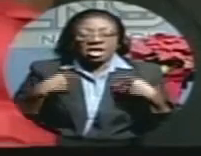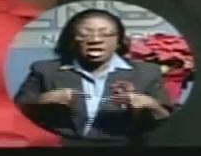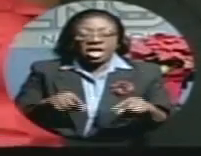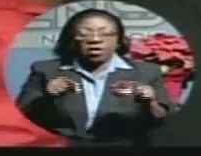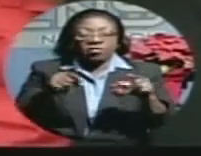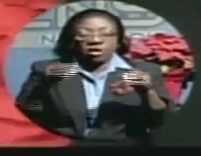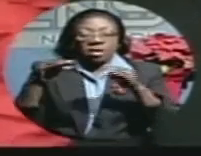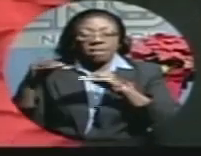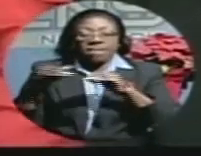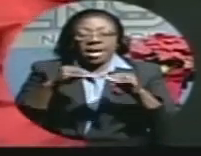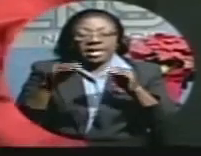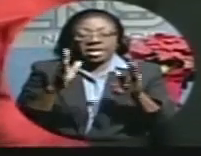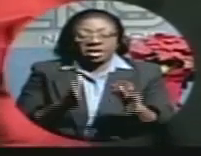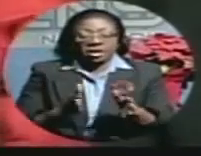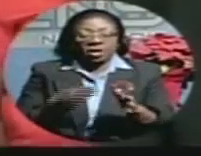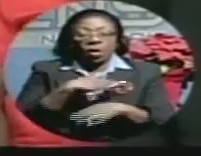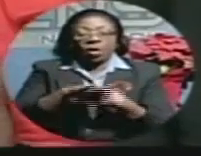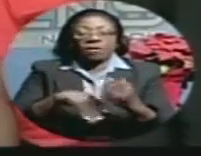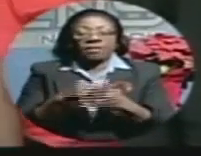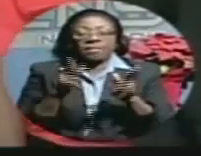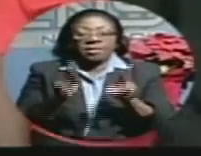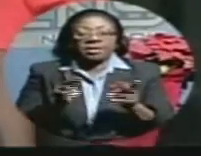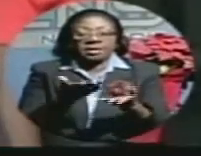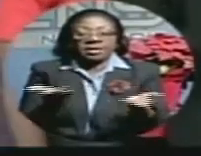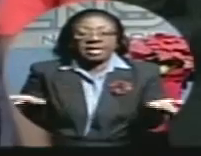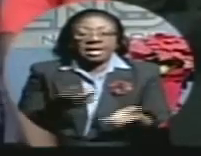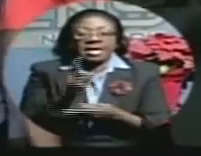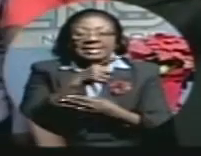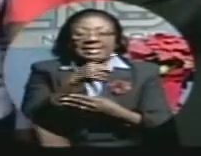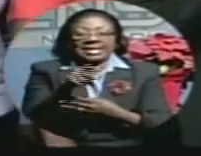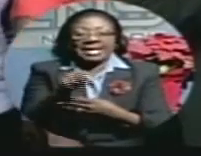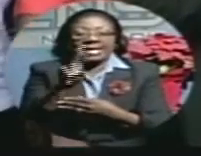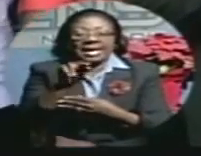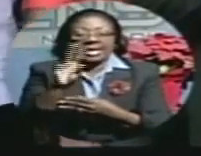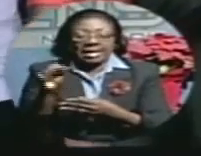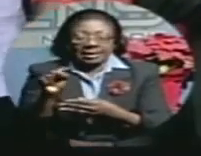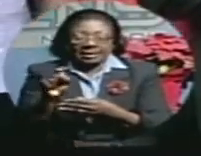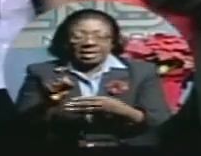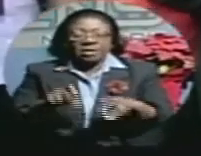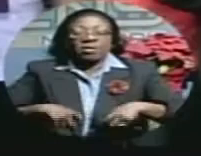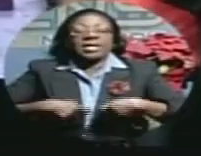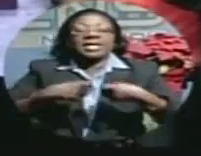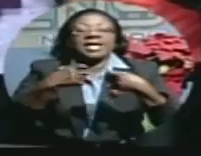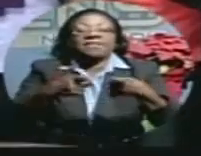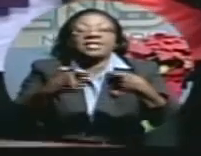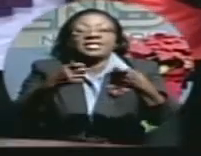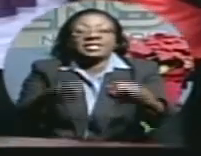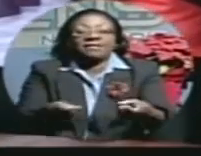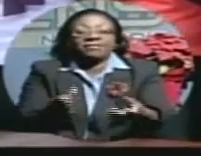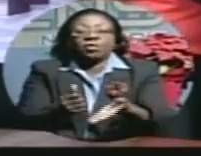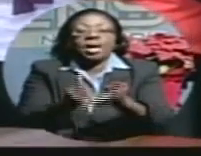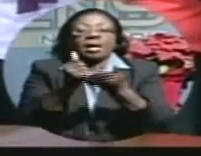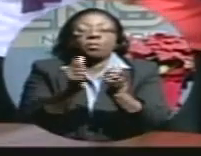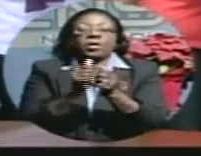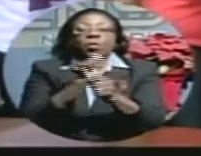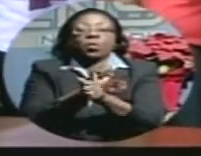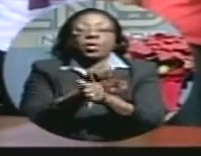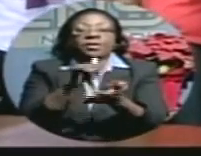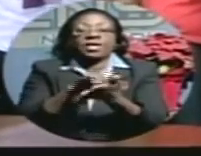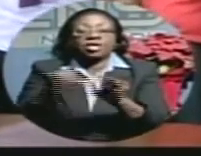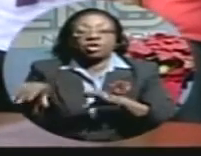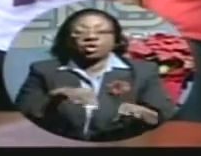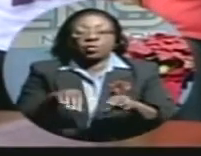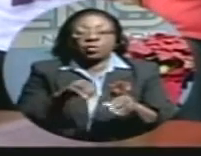all these lovely people here at ZNS, we want to present you this little gift as a token to help with the work that you do at the Salvation